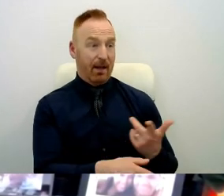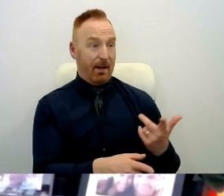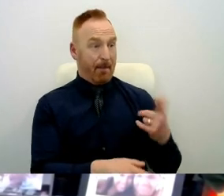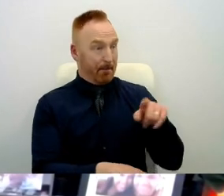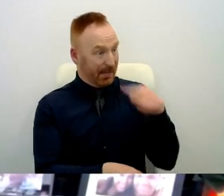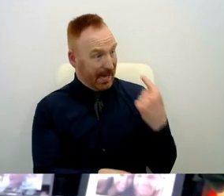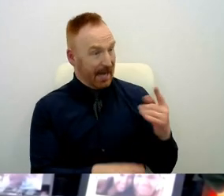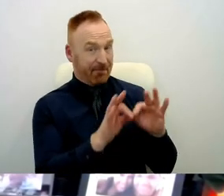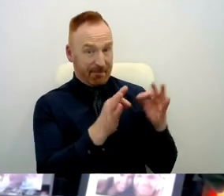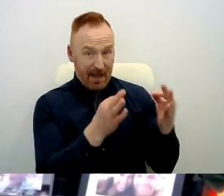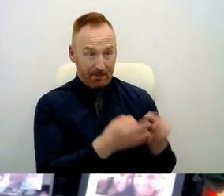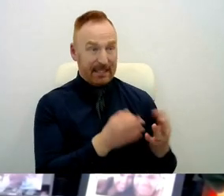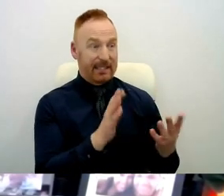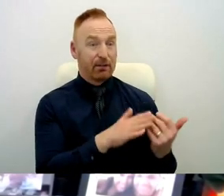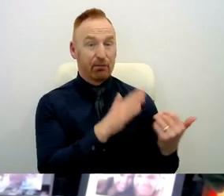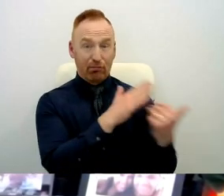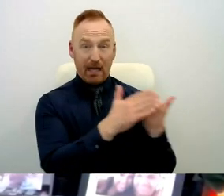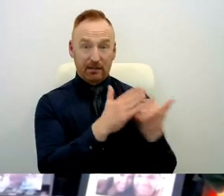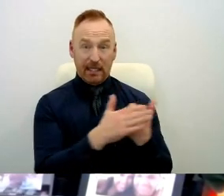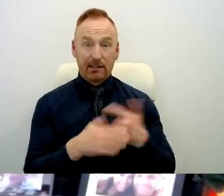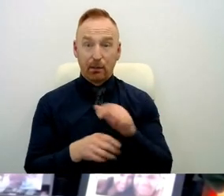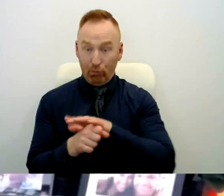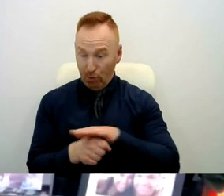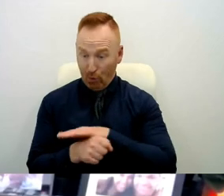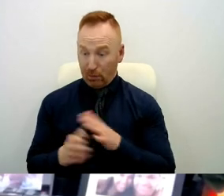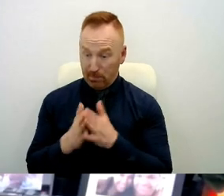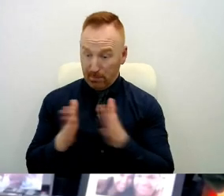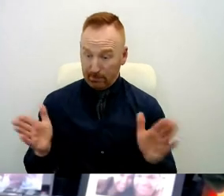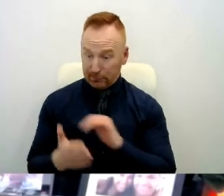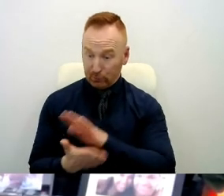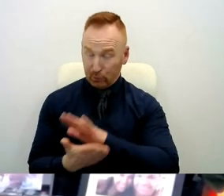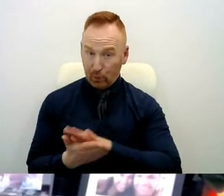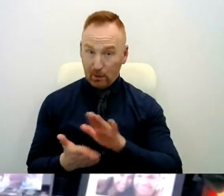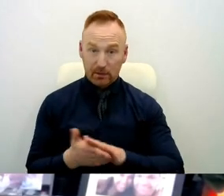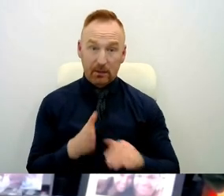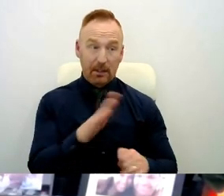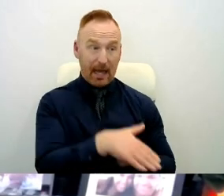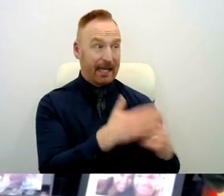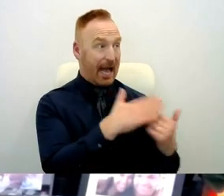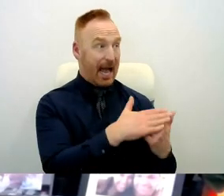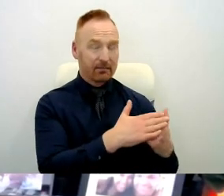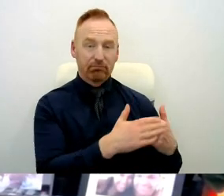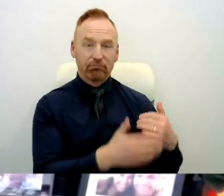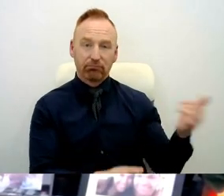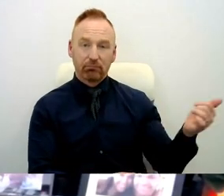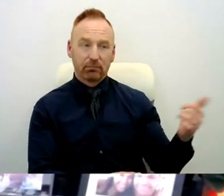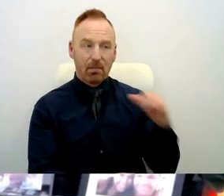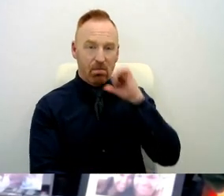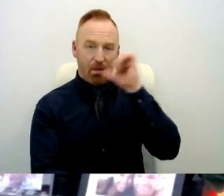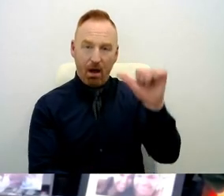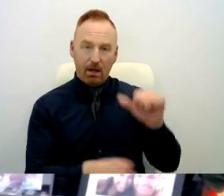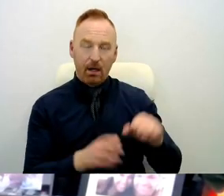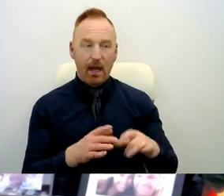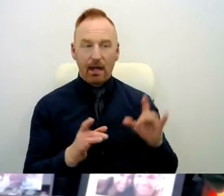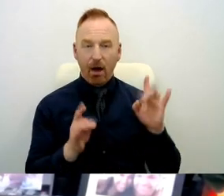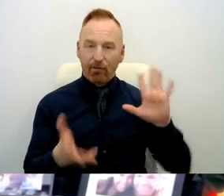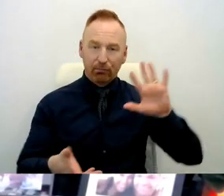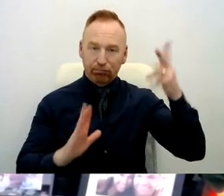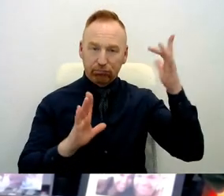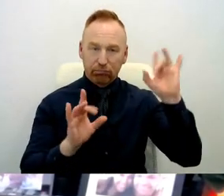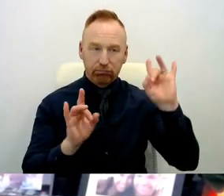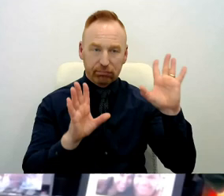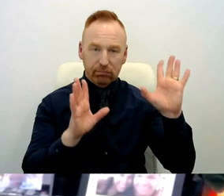Black families access to local public schools, often with violence attached or intimidation